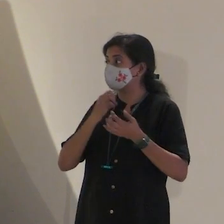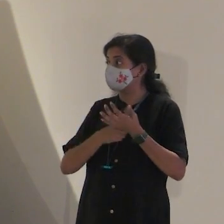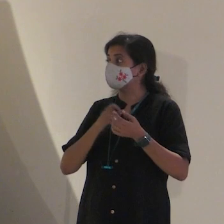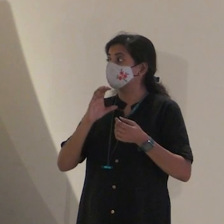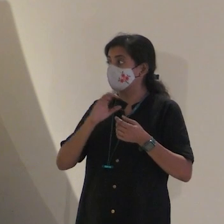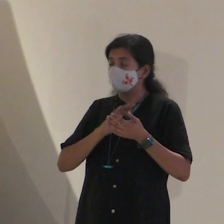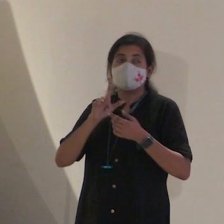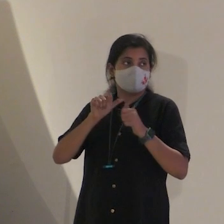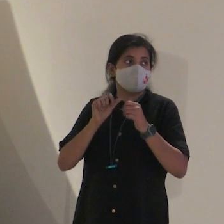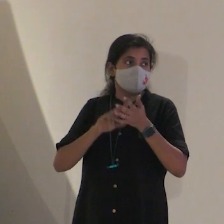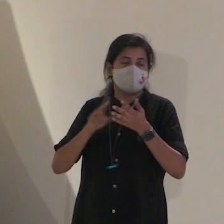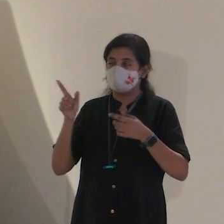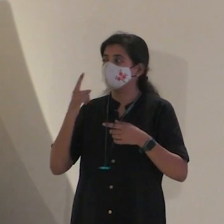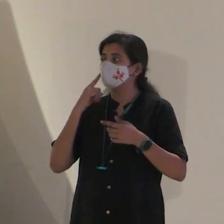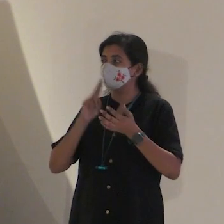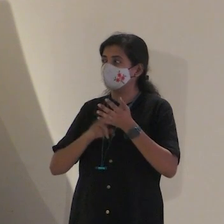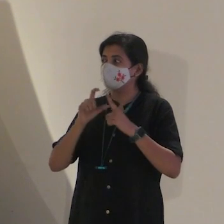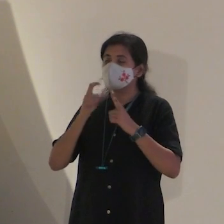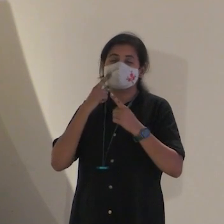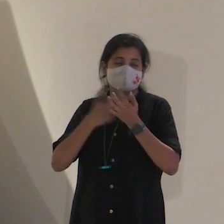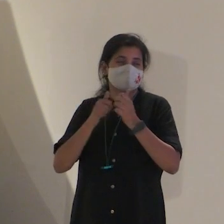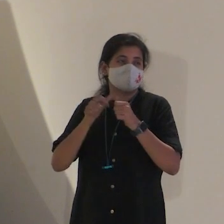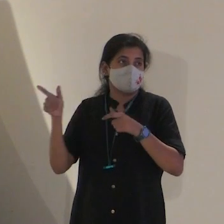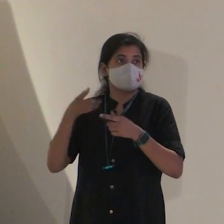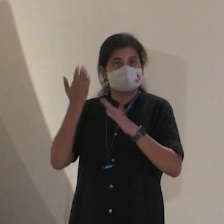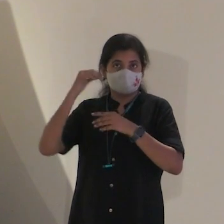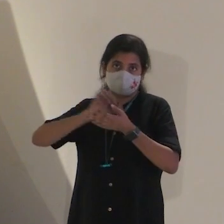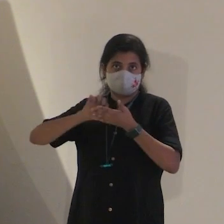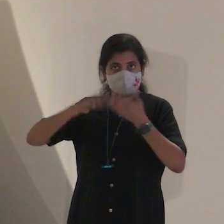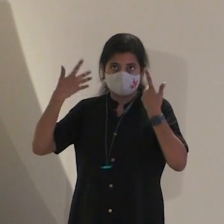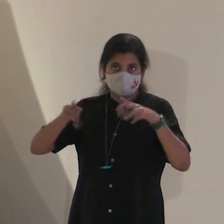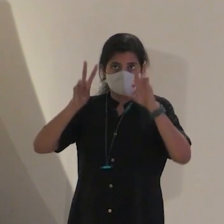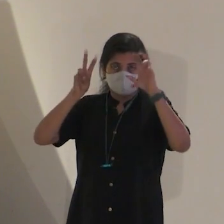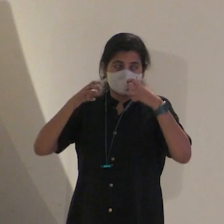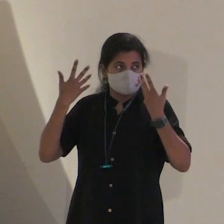Indira. So I'm just reminded of her work also.